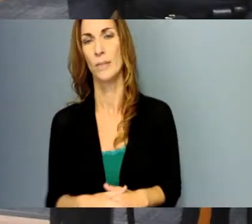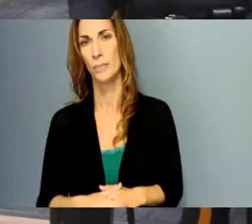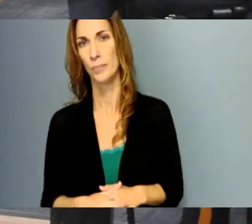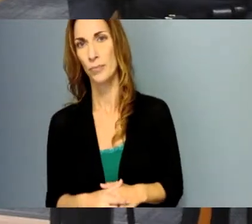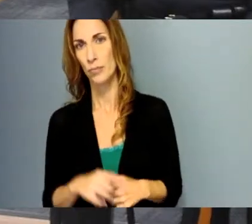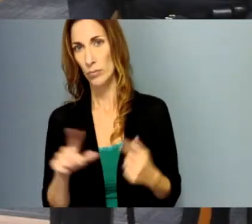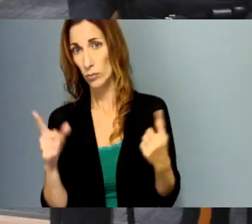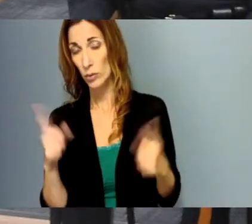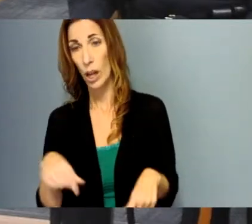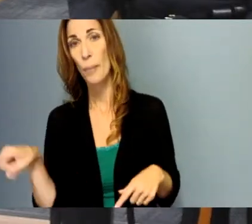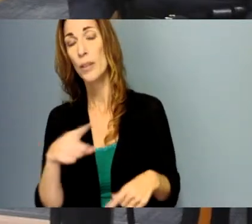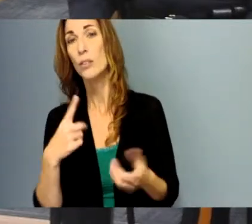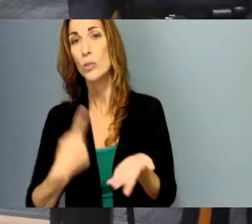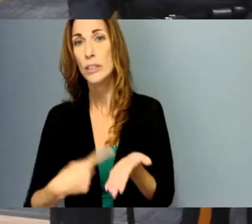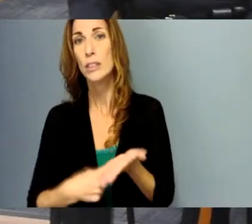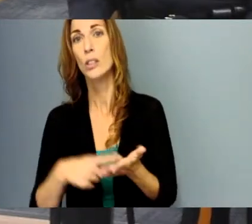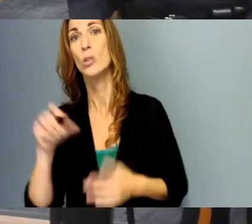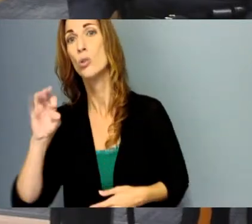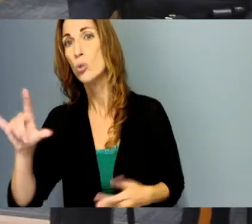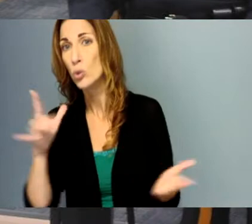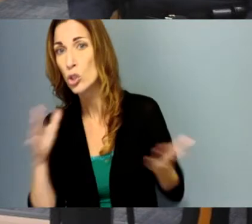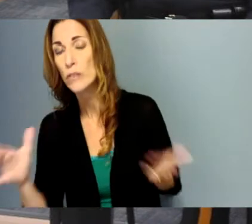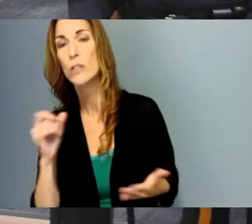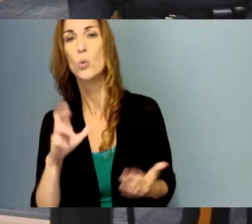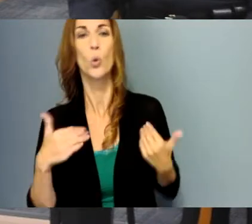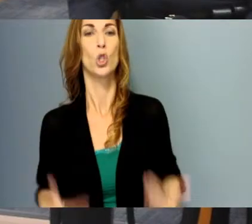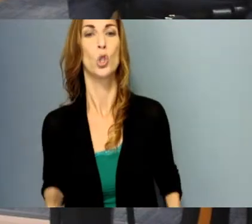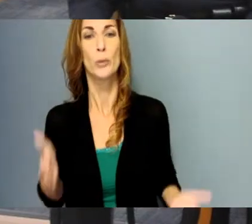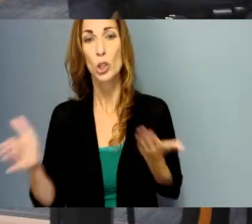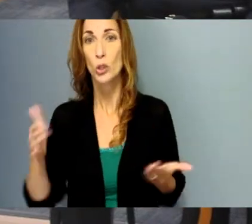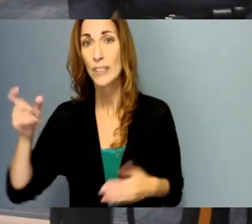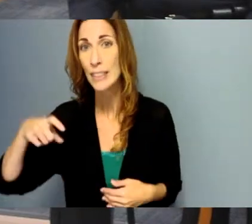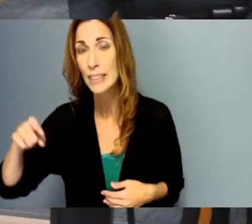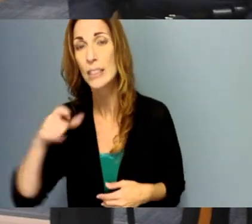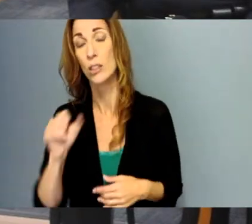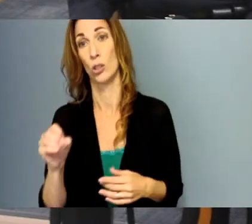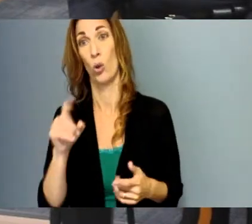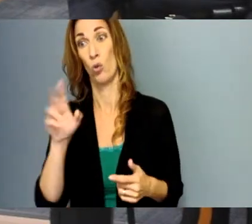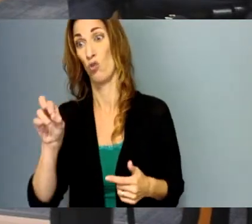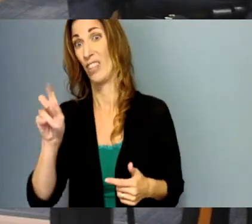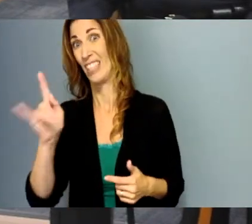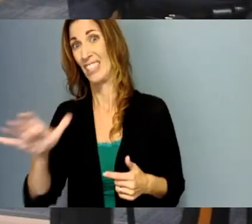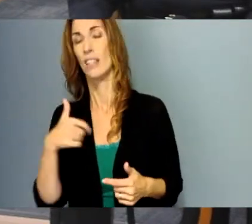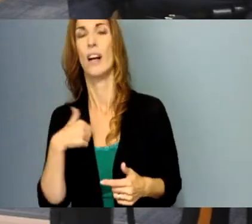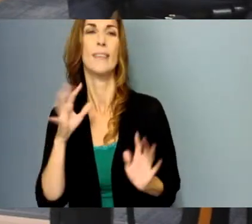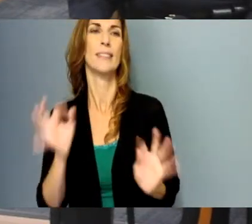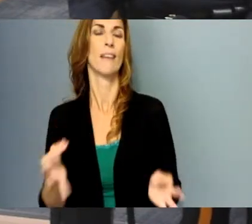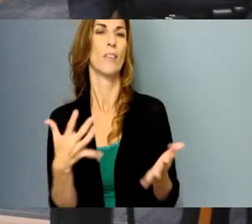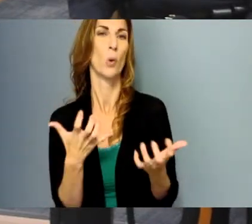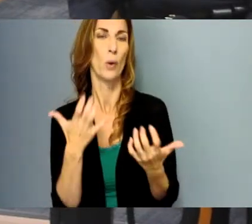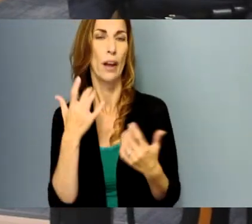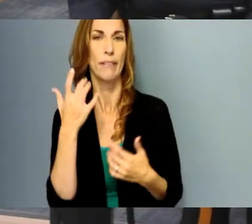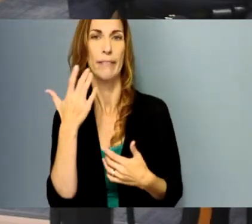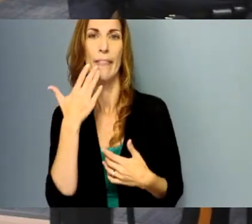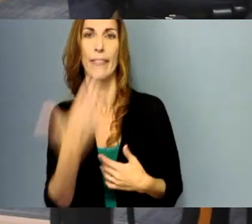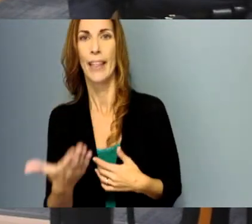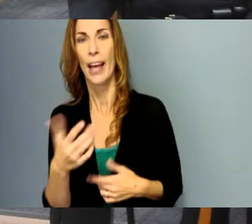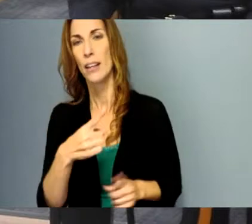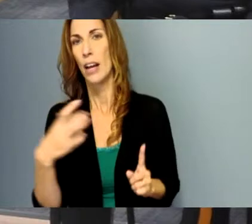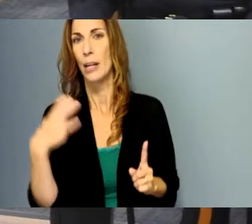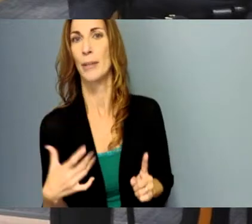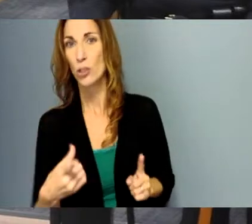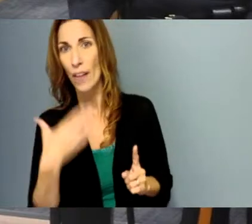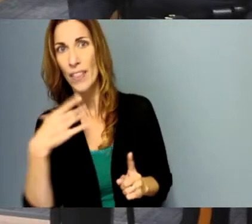discussing social service or human service needs. So, realistically, I definitely want to thank Commissioner Marsegli for